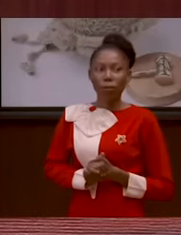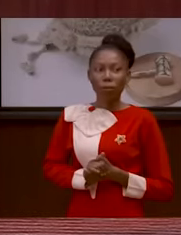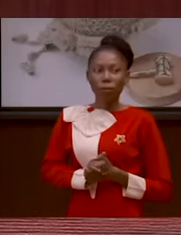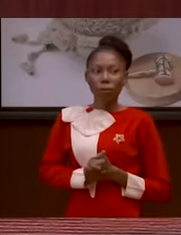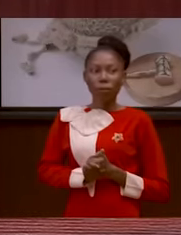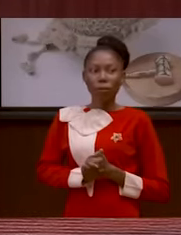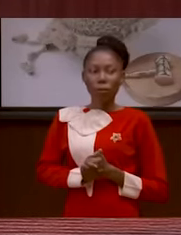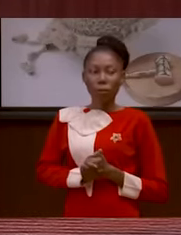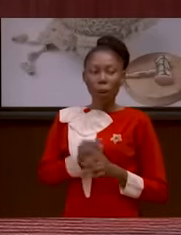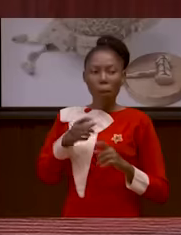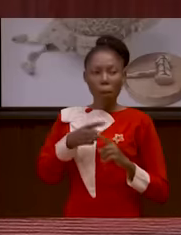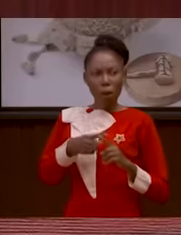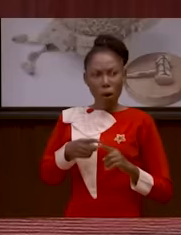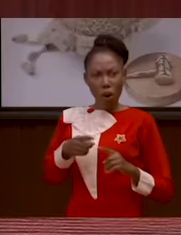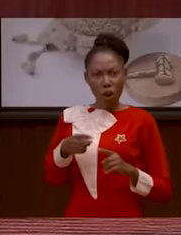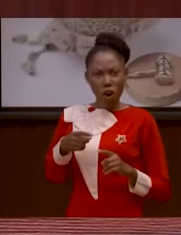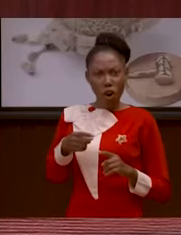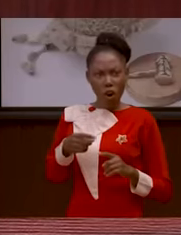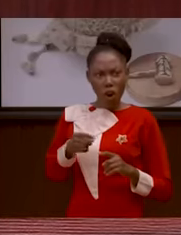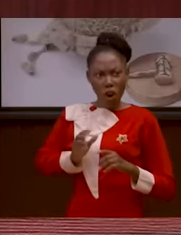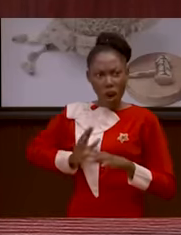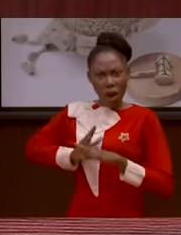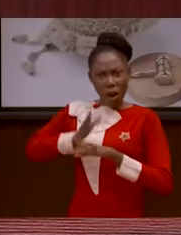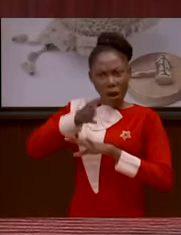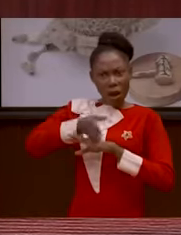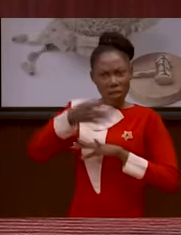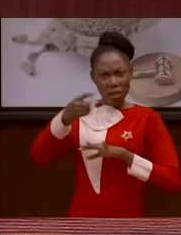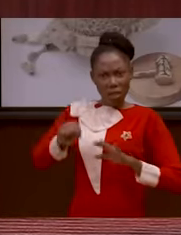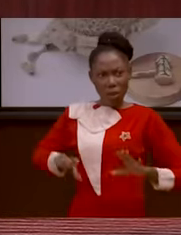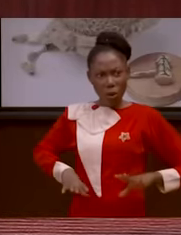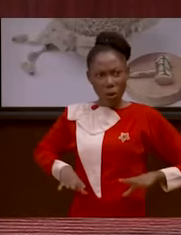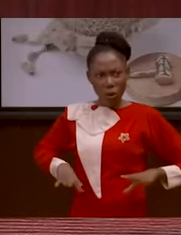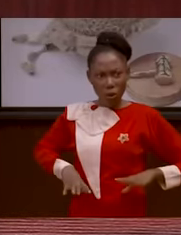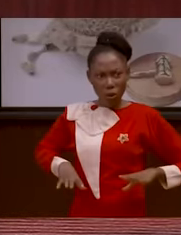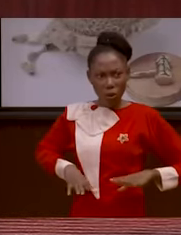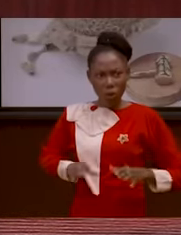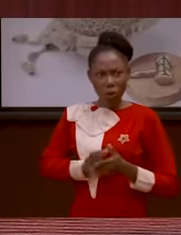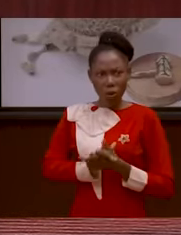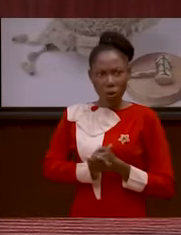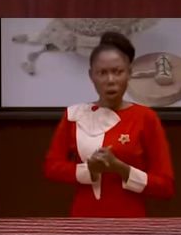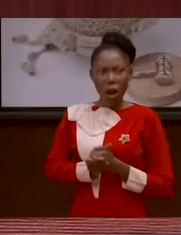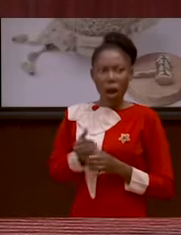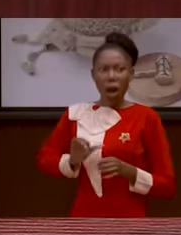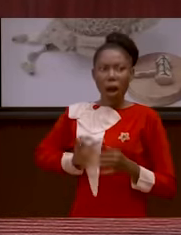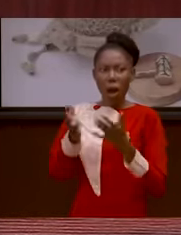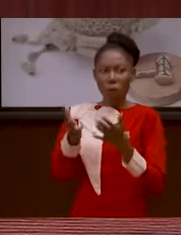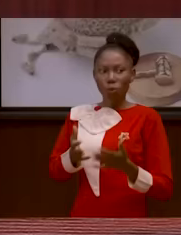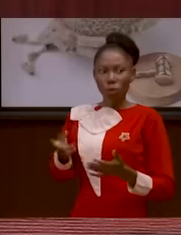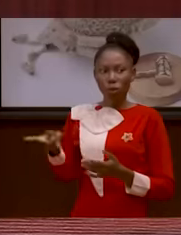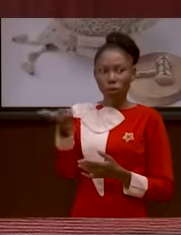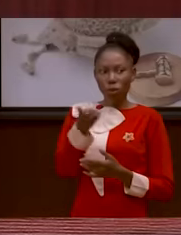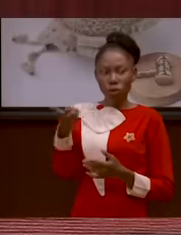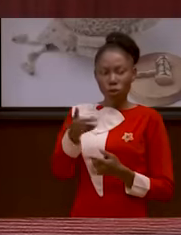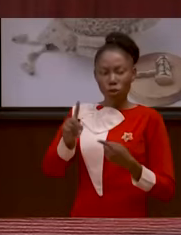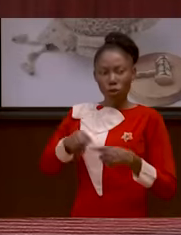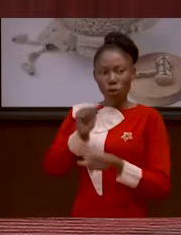But beyond holiday period, I want the two of you to work out how the children can